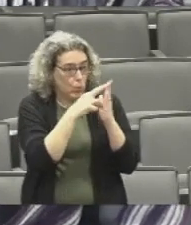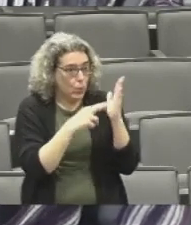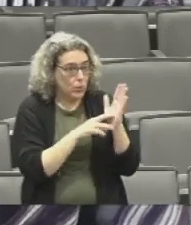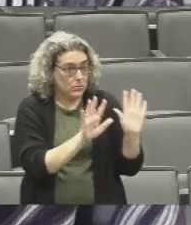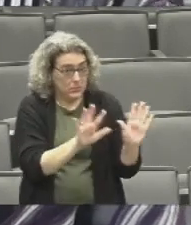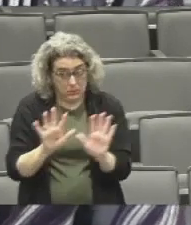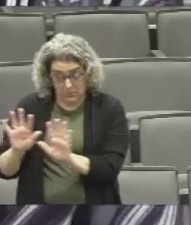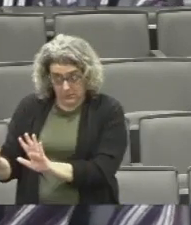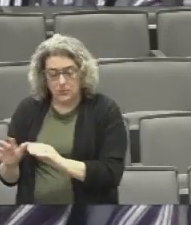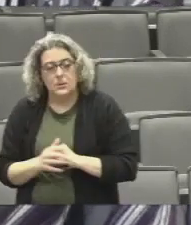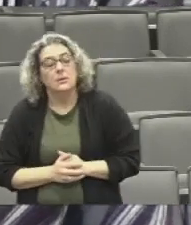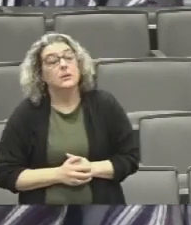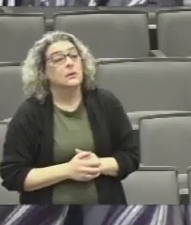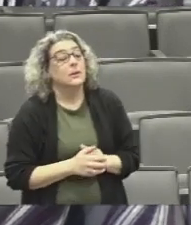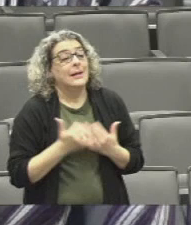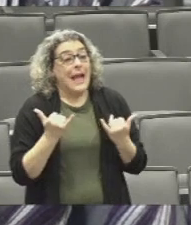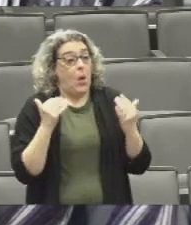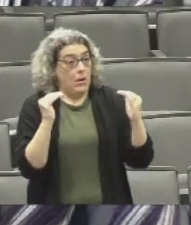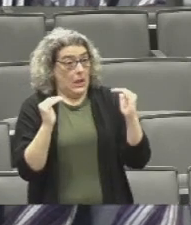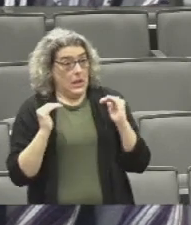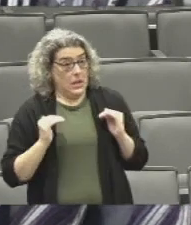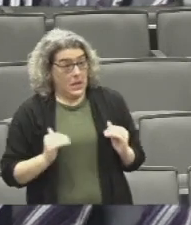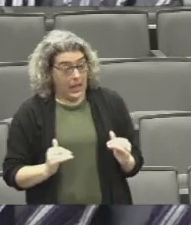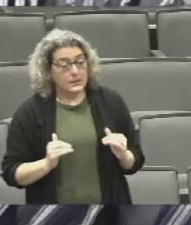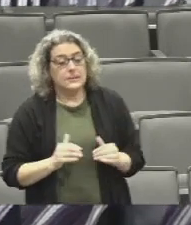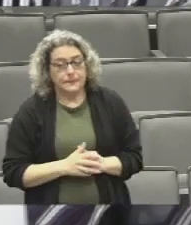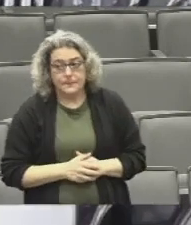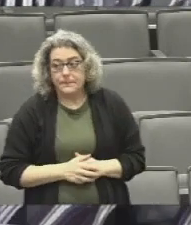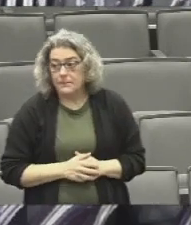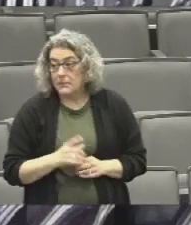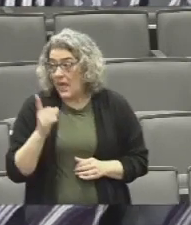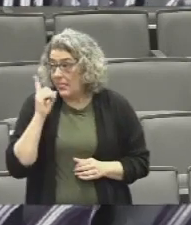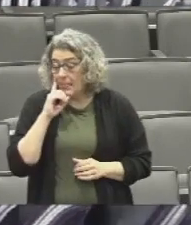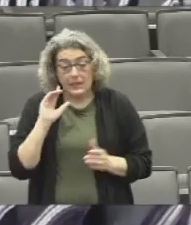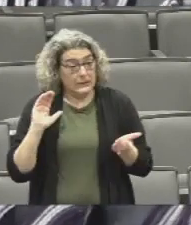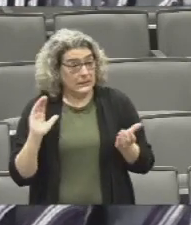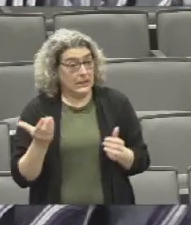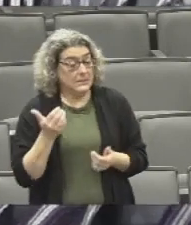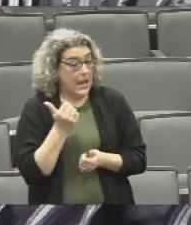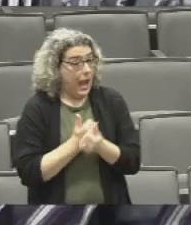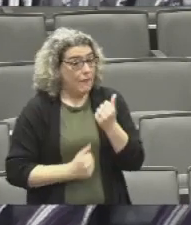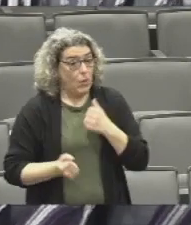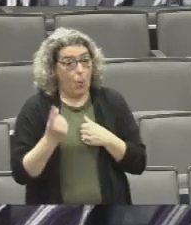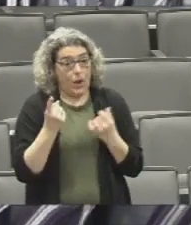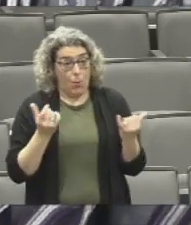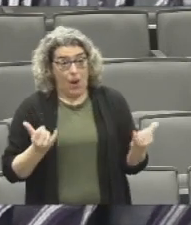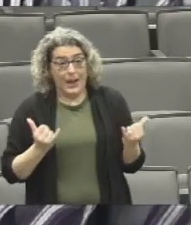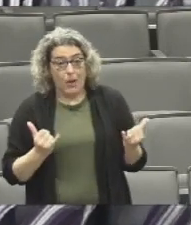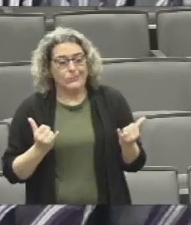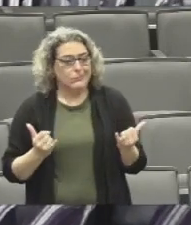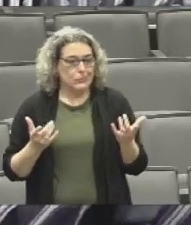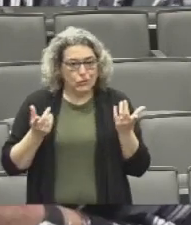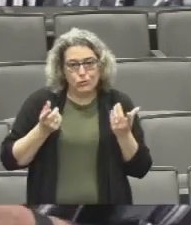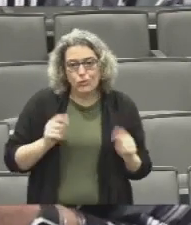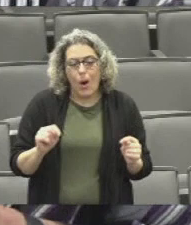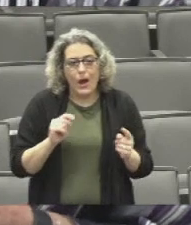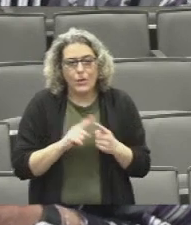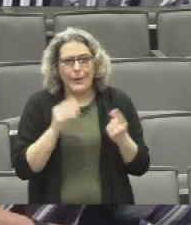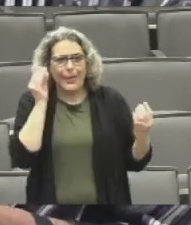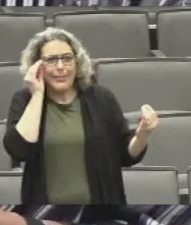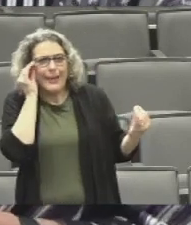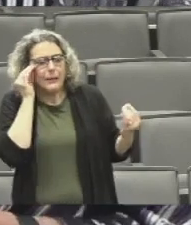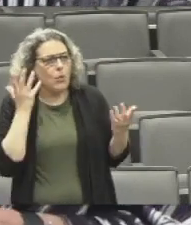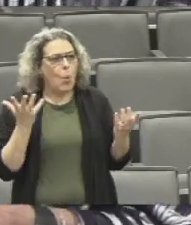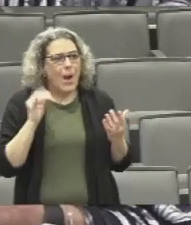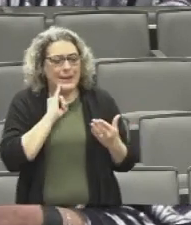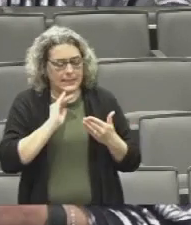So what's going to come up next? I think everyone at this time is trying to think what would the next